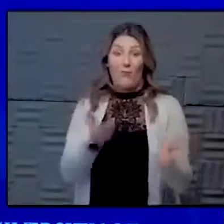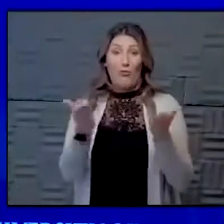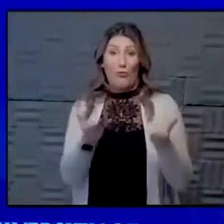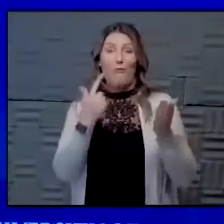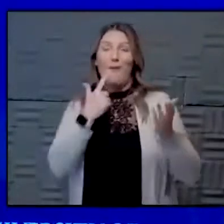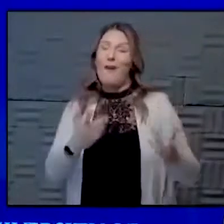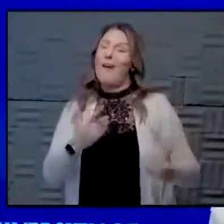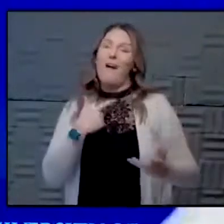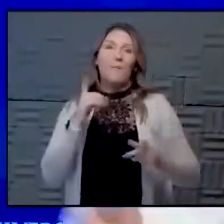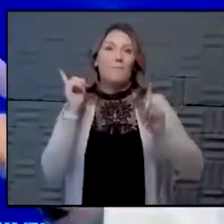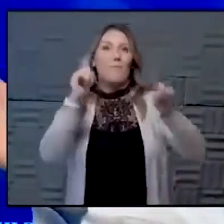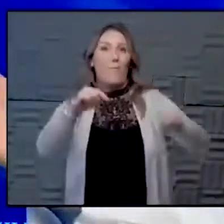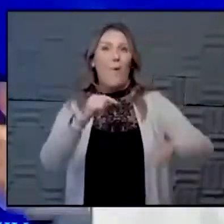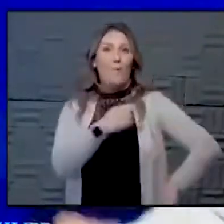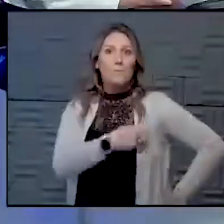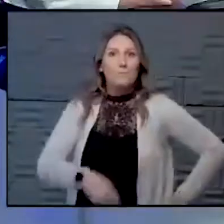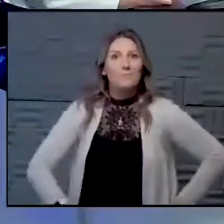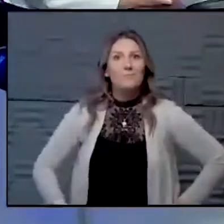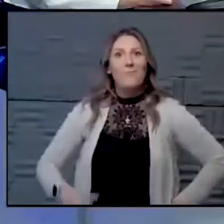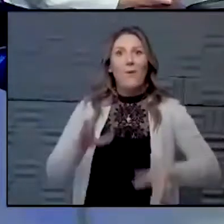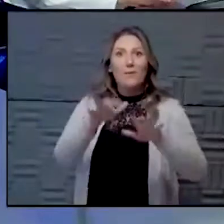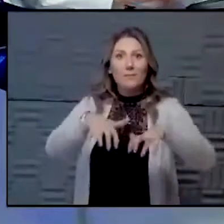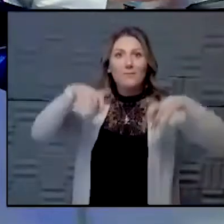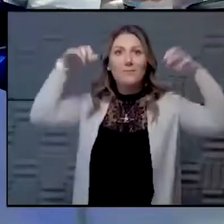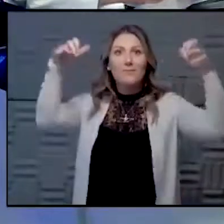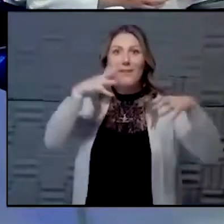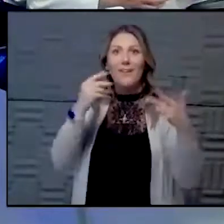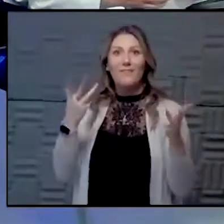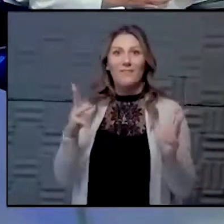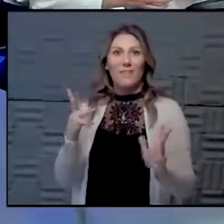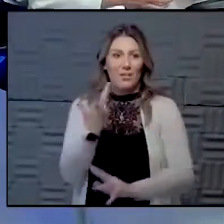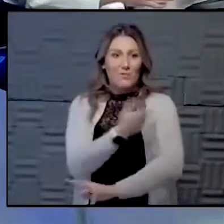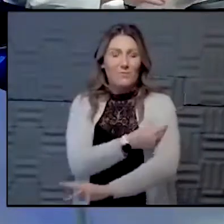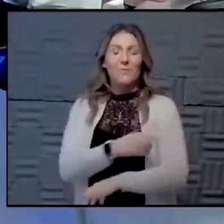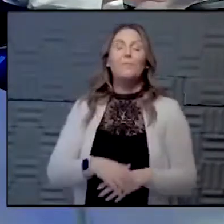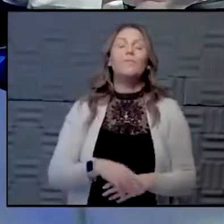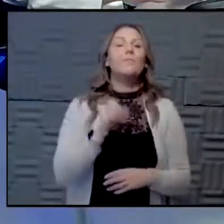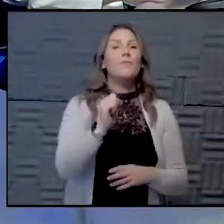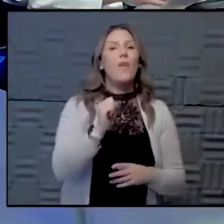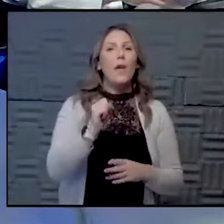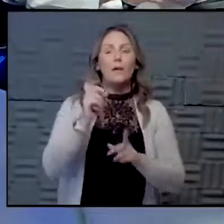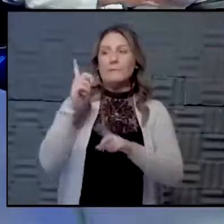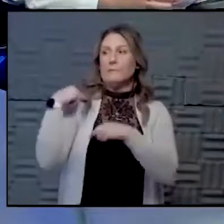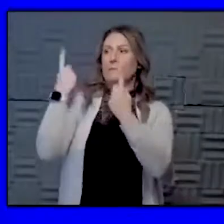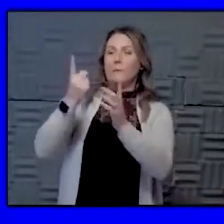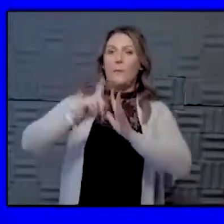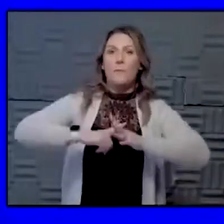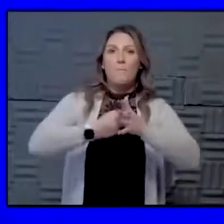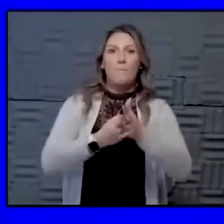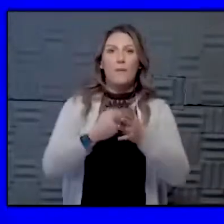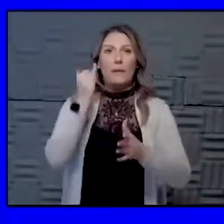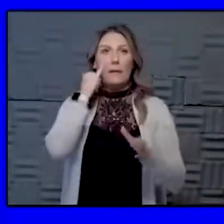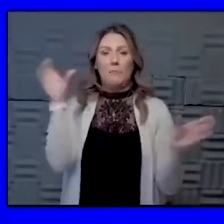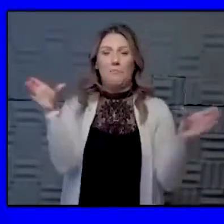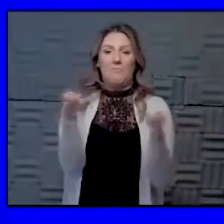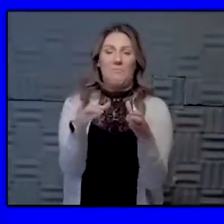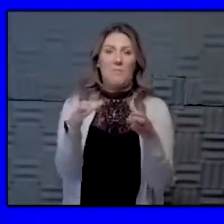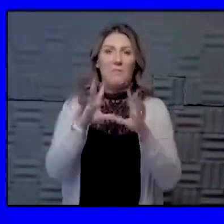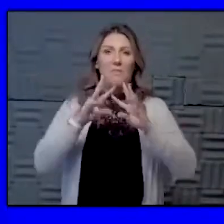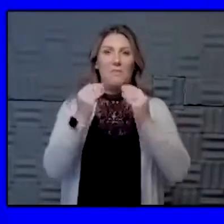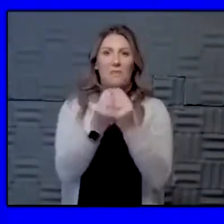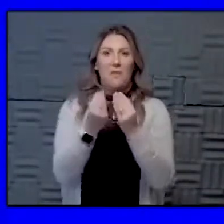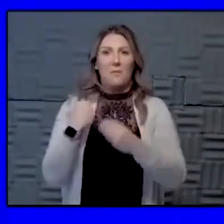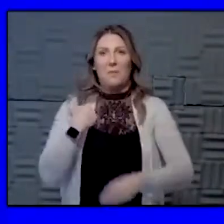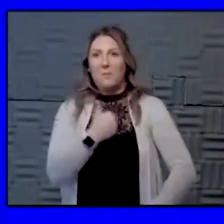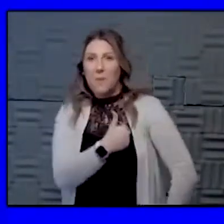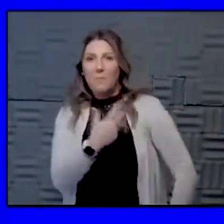confident about that because I've been vaccinated. Yeah, and I think since the beginning of this pandemic, when people were wondering if they could get together with just family members,